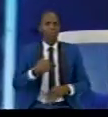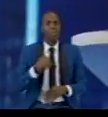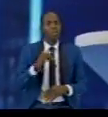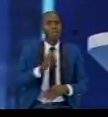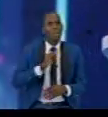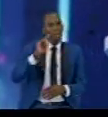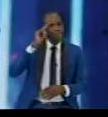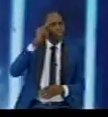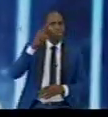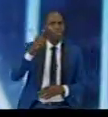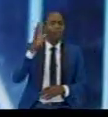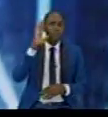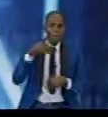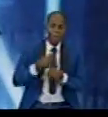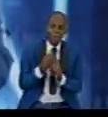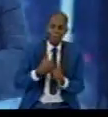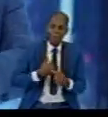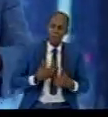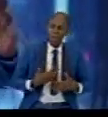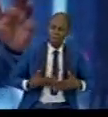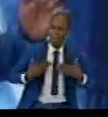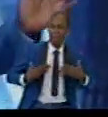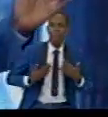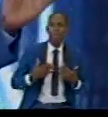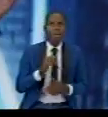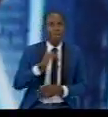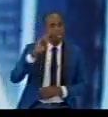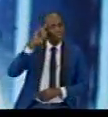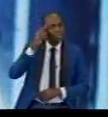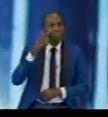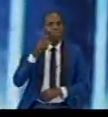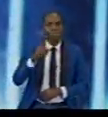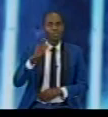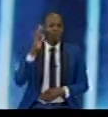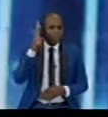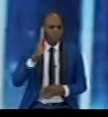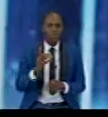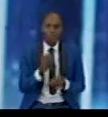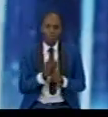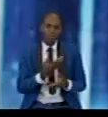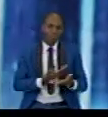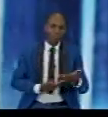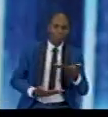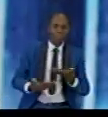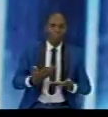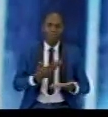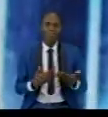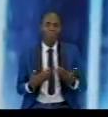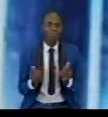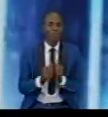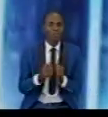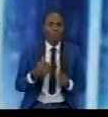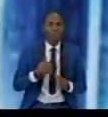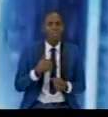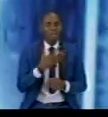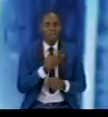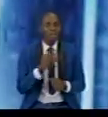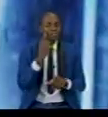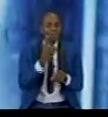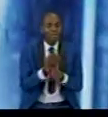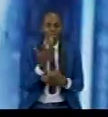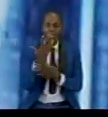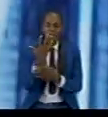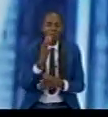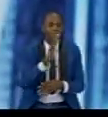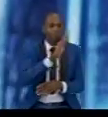it would make me happy I thought it will be social and it'll bring you sad and rub the hand